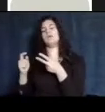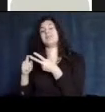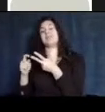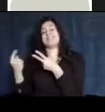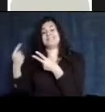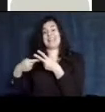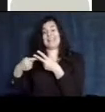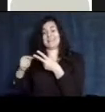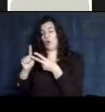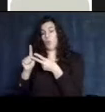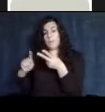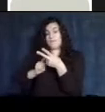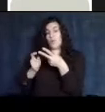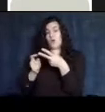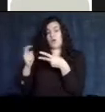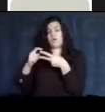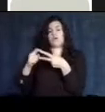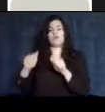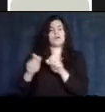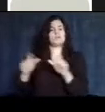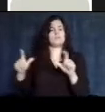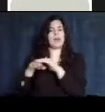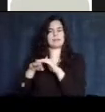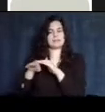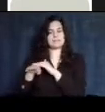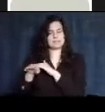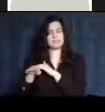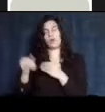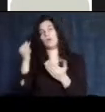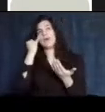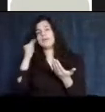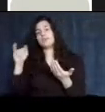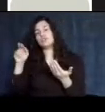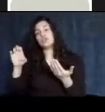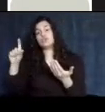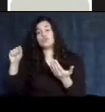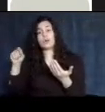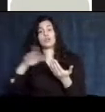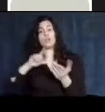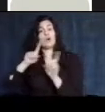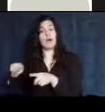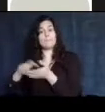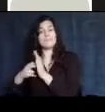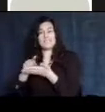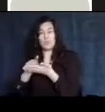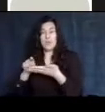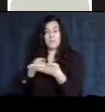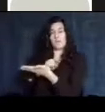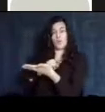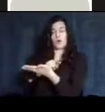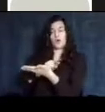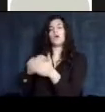So if you're coming June 20th, a week before that, you'll get an email. And that will have information on how you log in